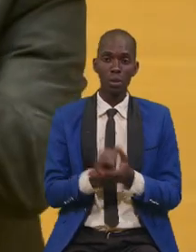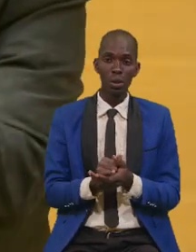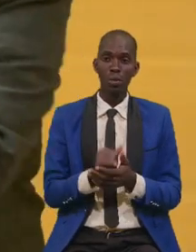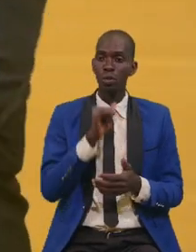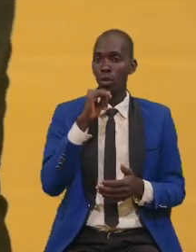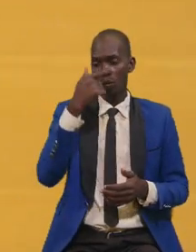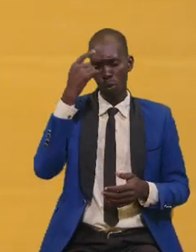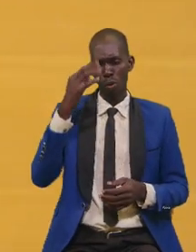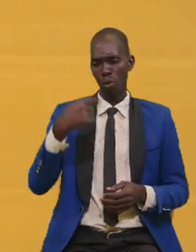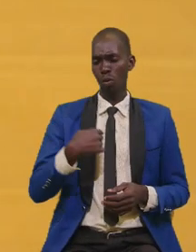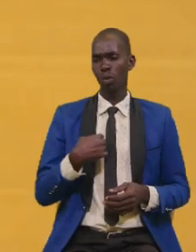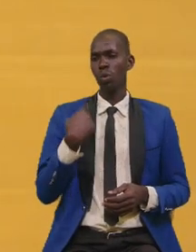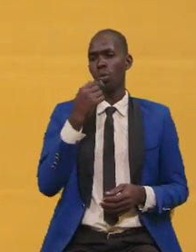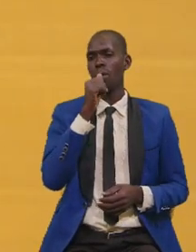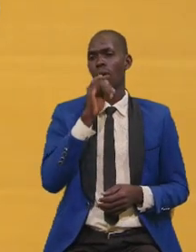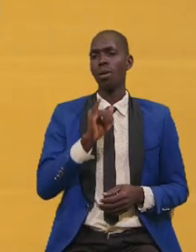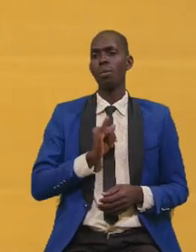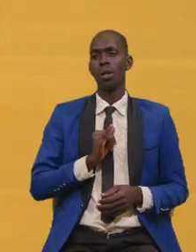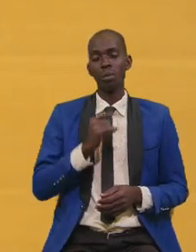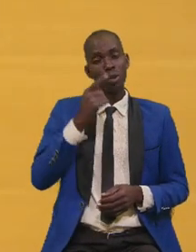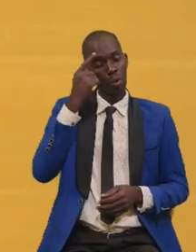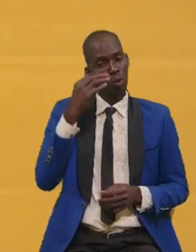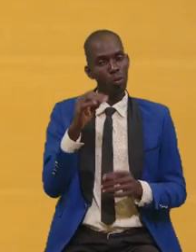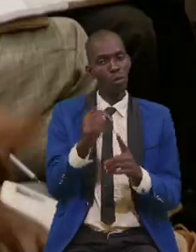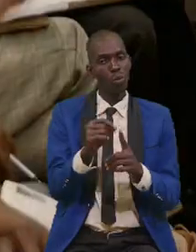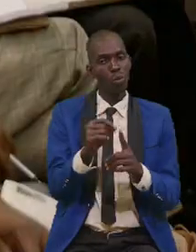Because whosoever